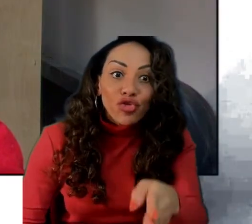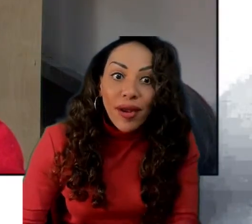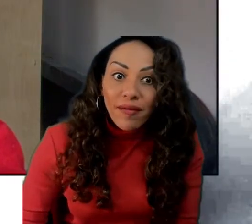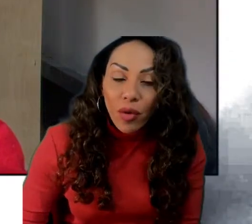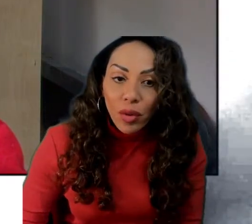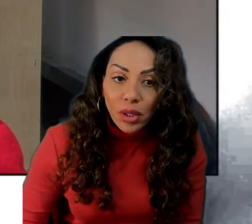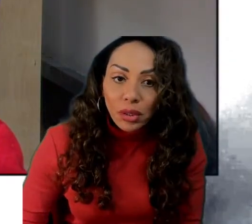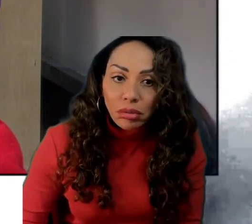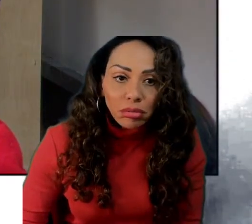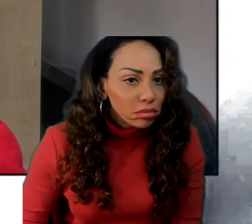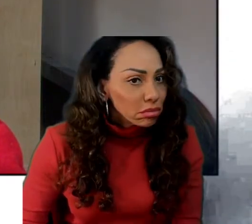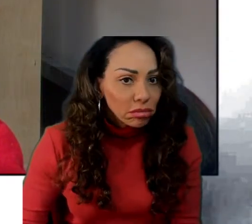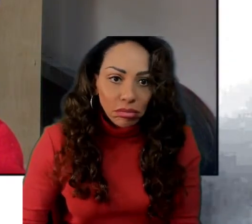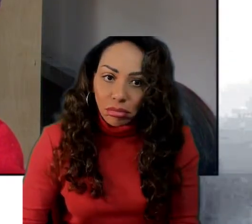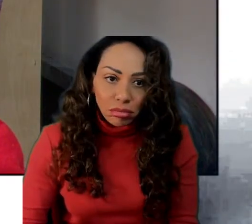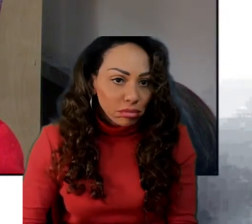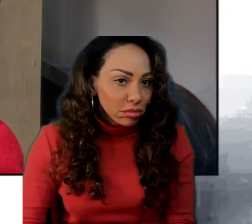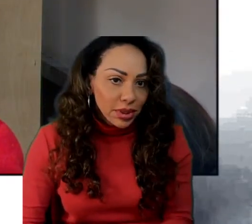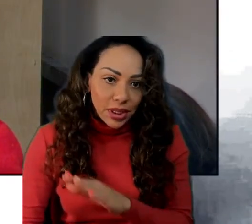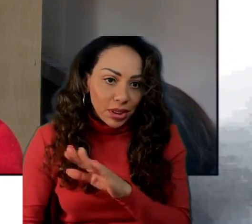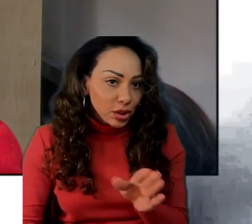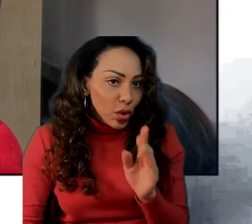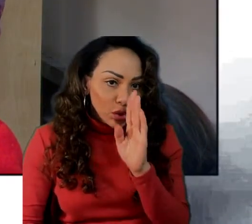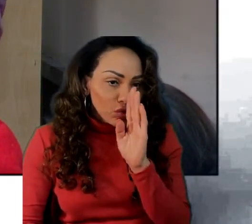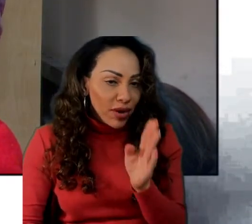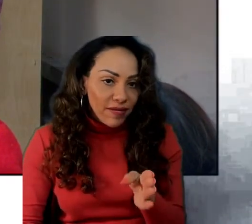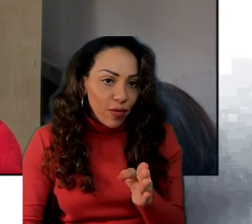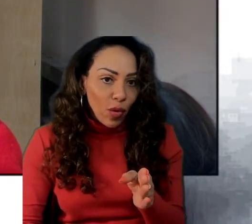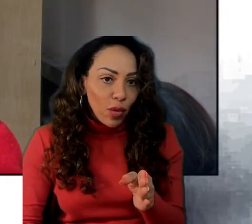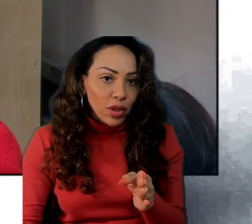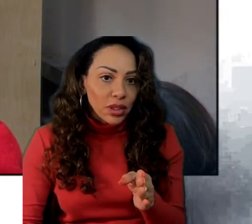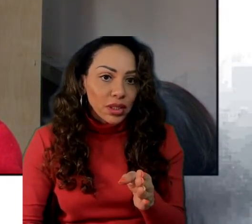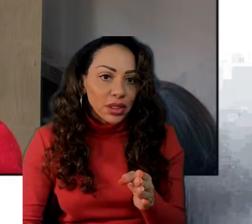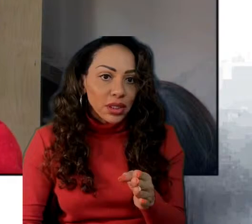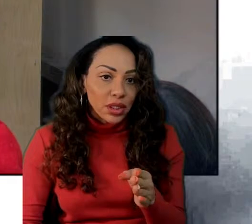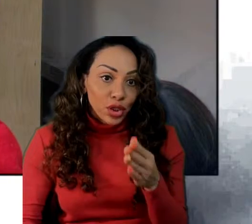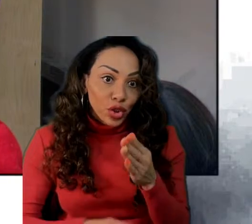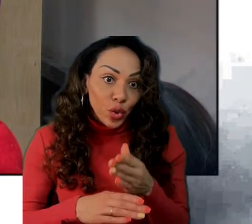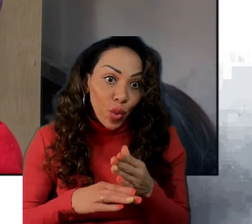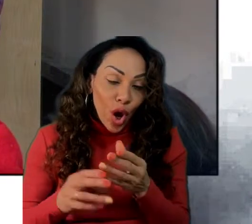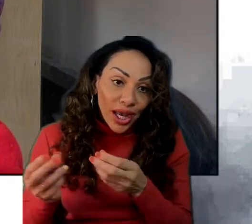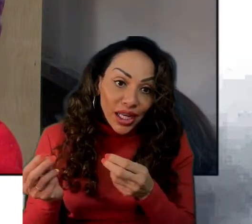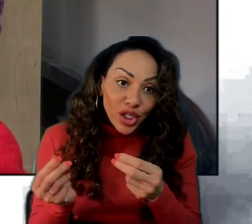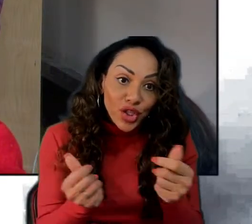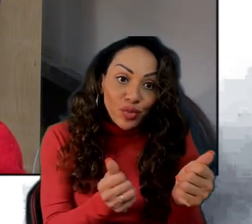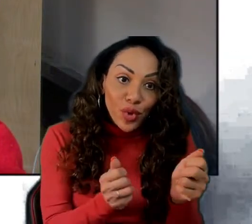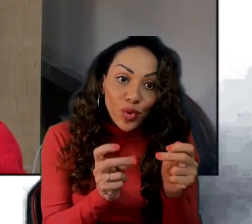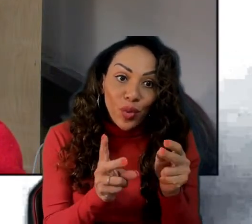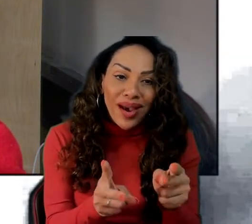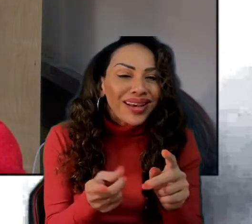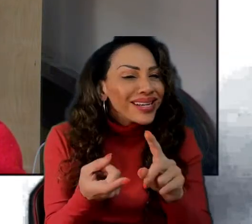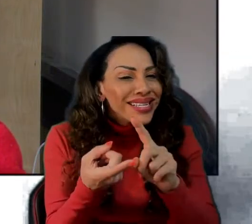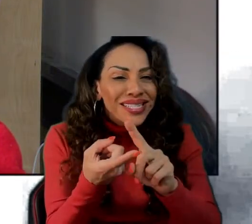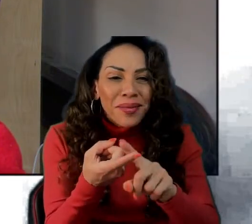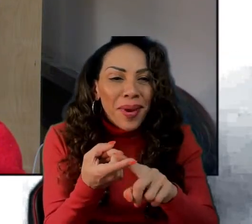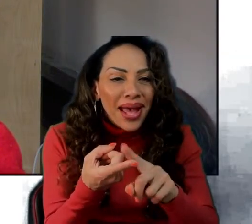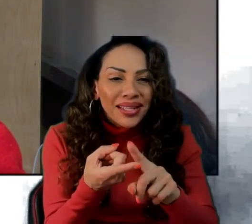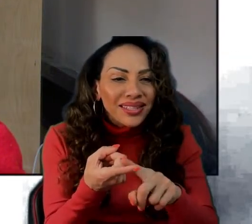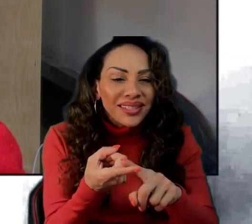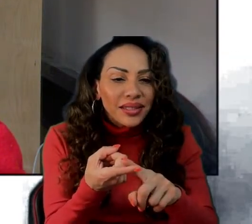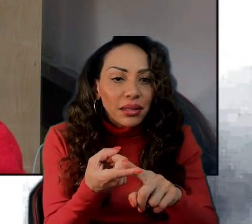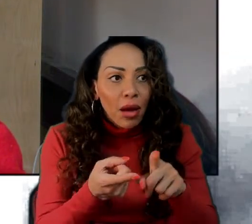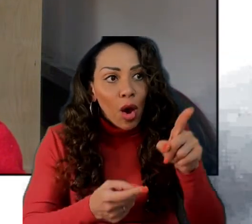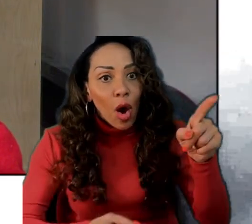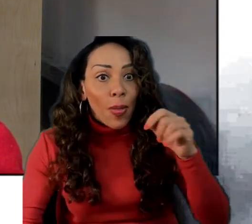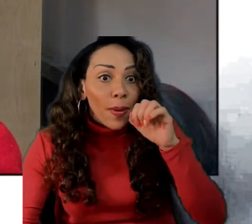straightforward to find one that works well in the context that you want. So I think it really depends on the type of breath that you want and the experience you want to